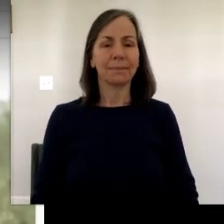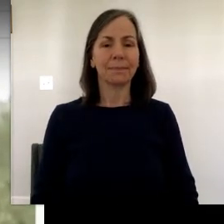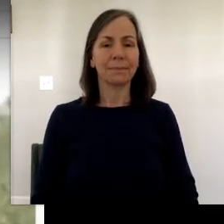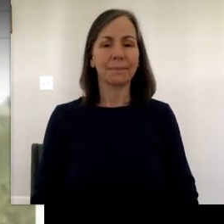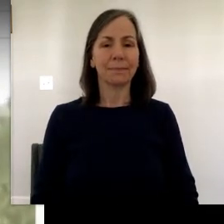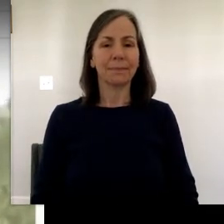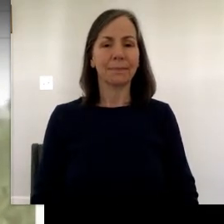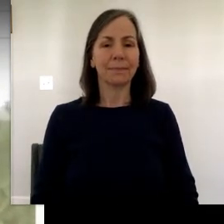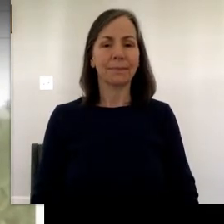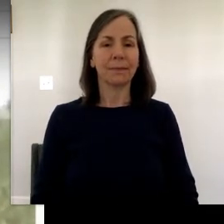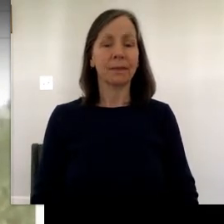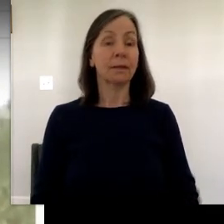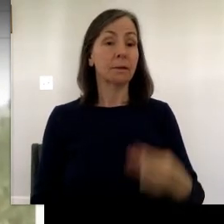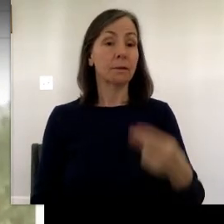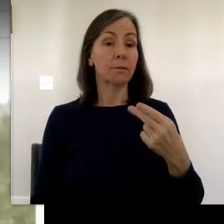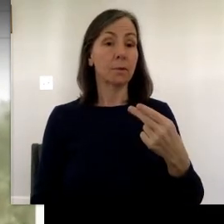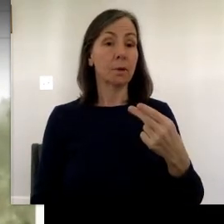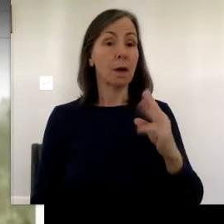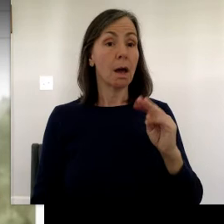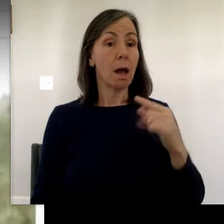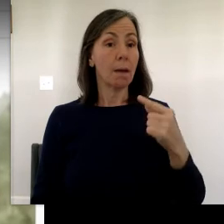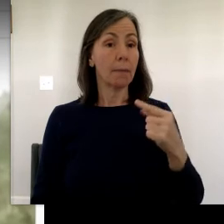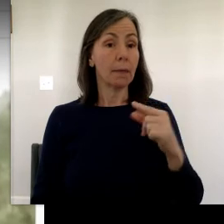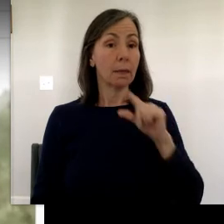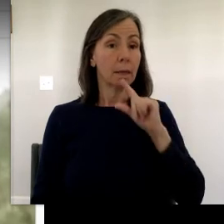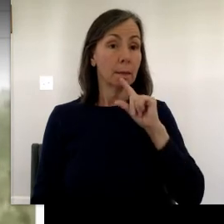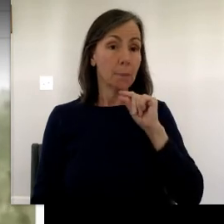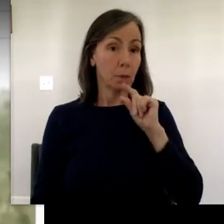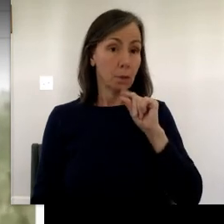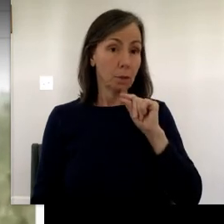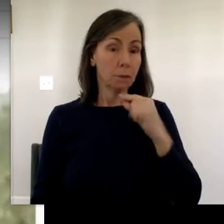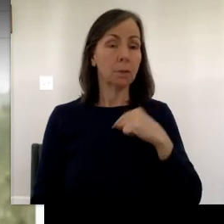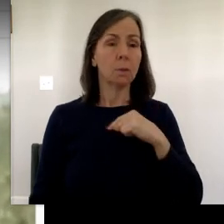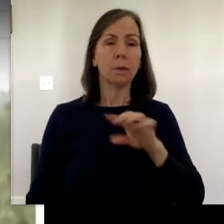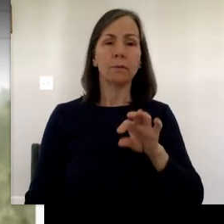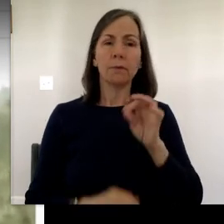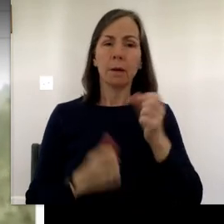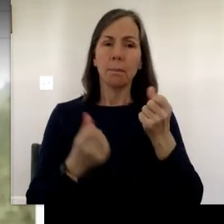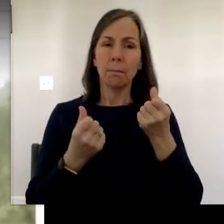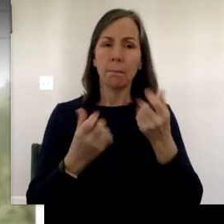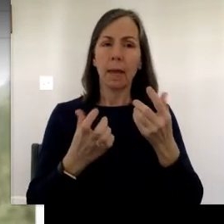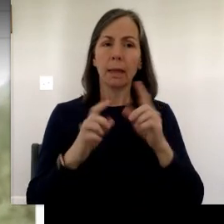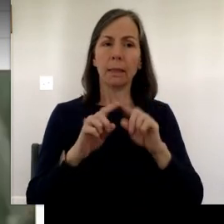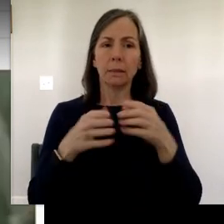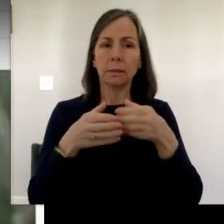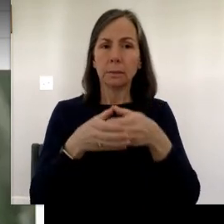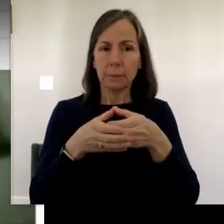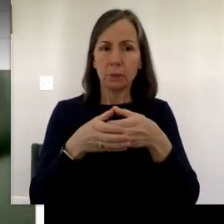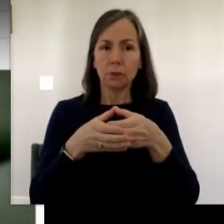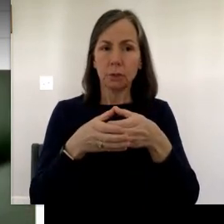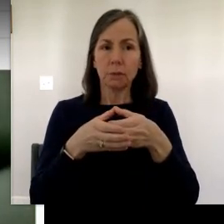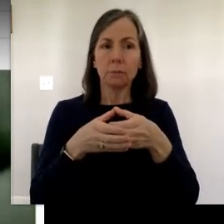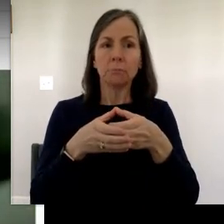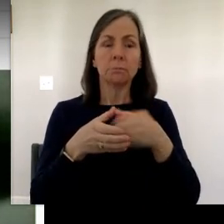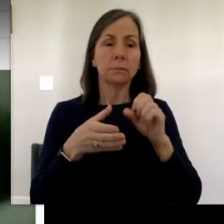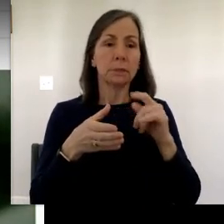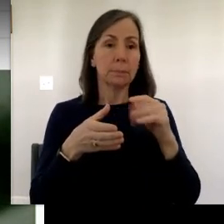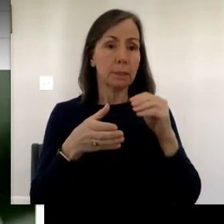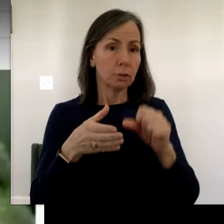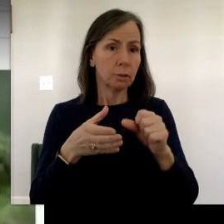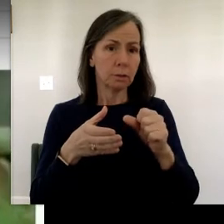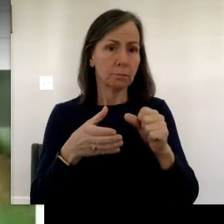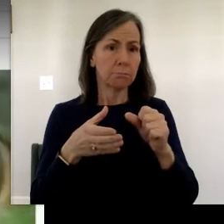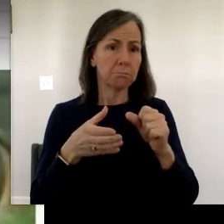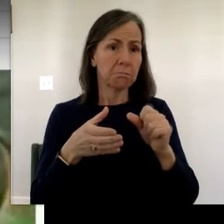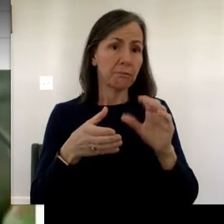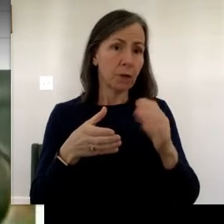And in the hummingbirds, we found that many of the species are relatively young. That is, they've evolved in the last